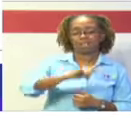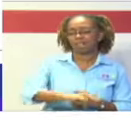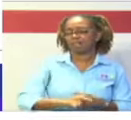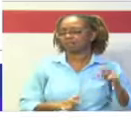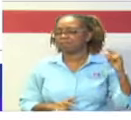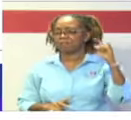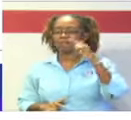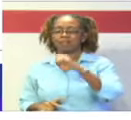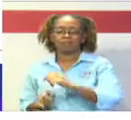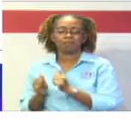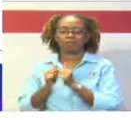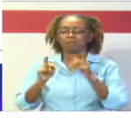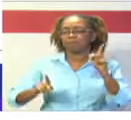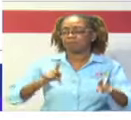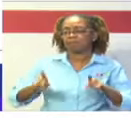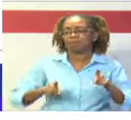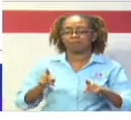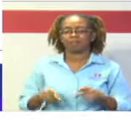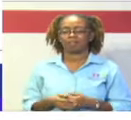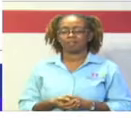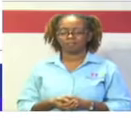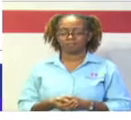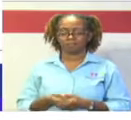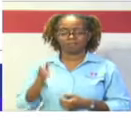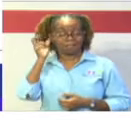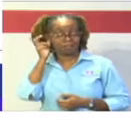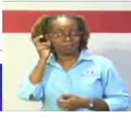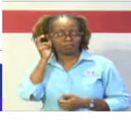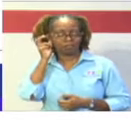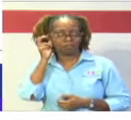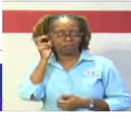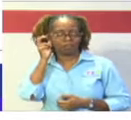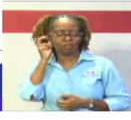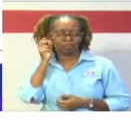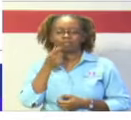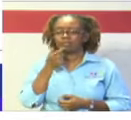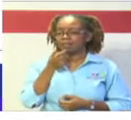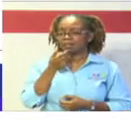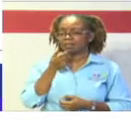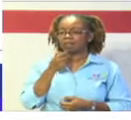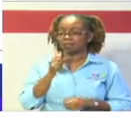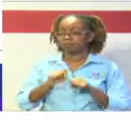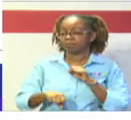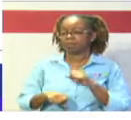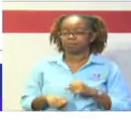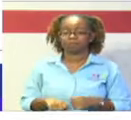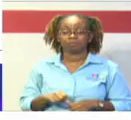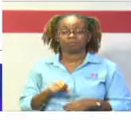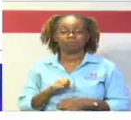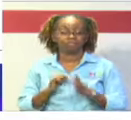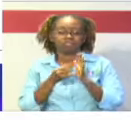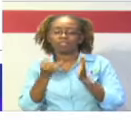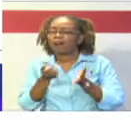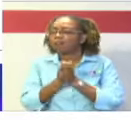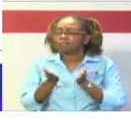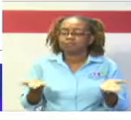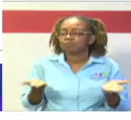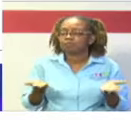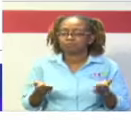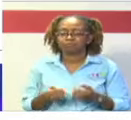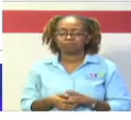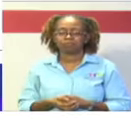I heard the statement, so I'm just supporting the question as well. So I hope I was clear with that. And the second question, yes, go